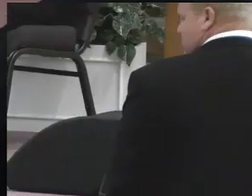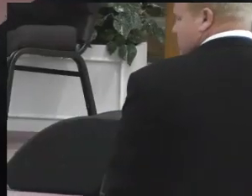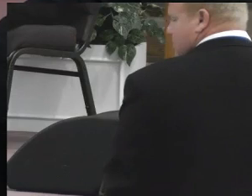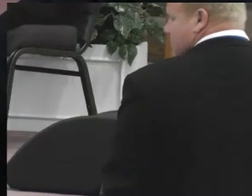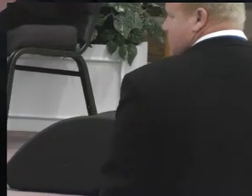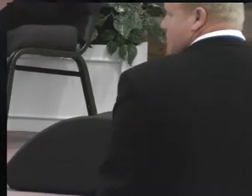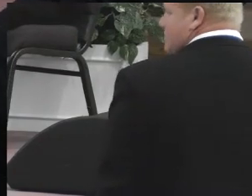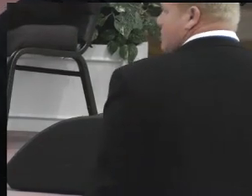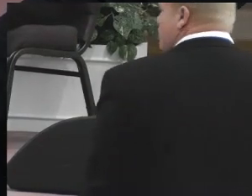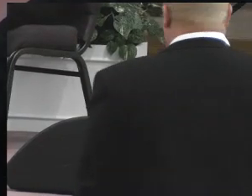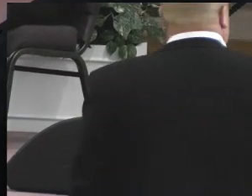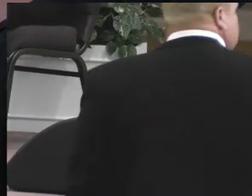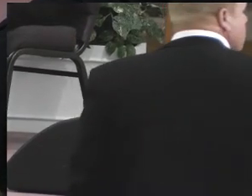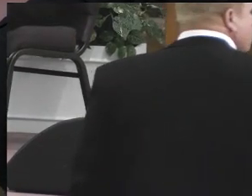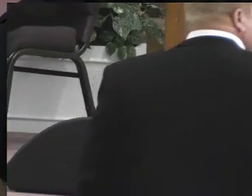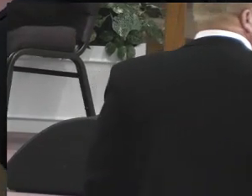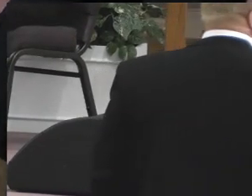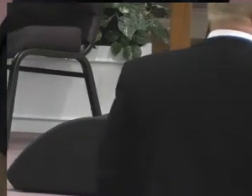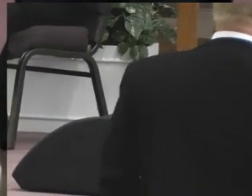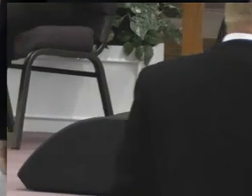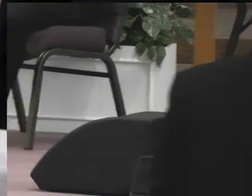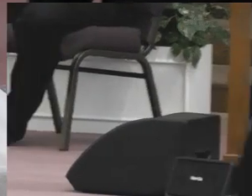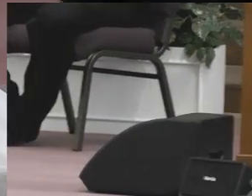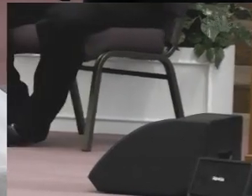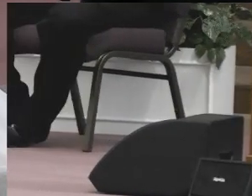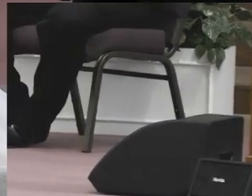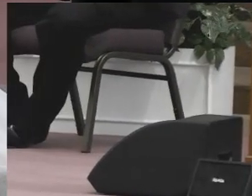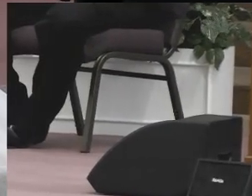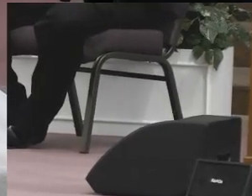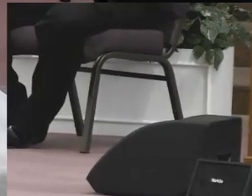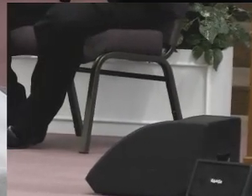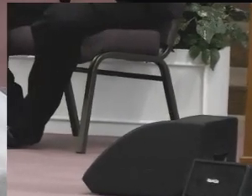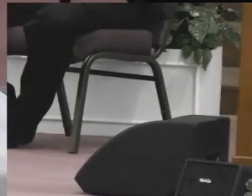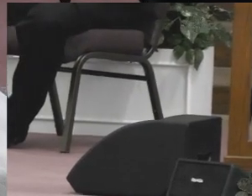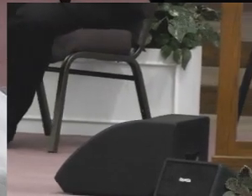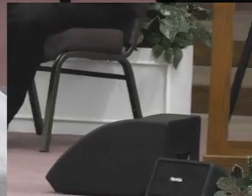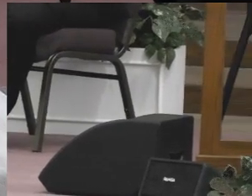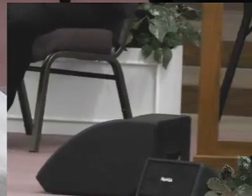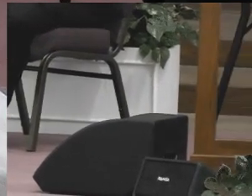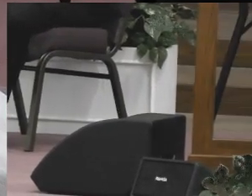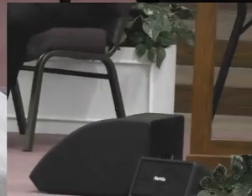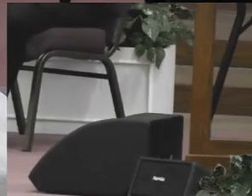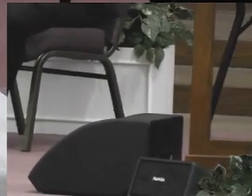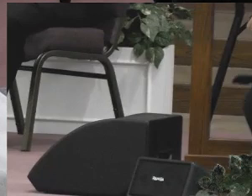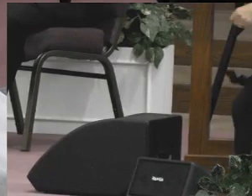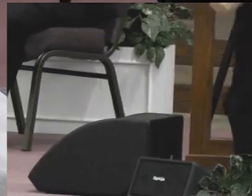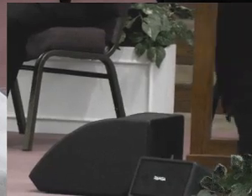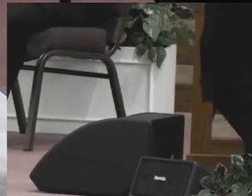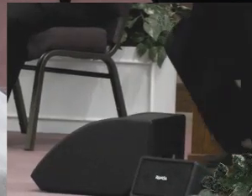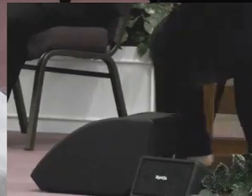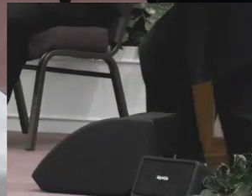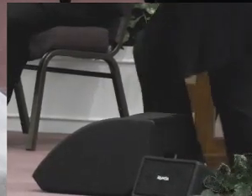represents the blood and the body of Christ given for us so that